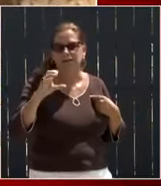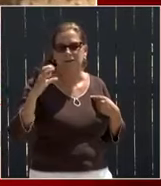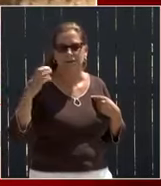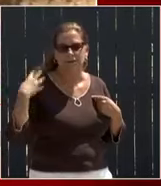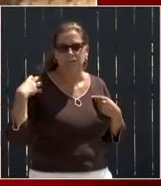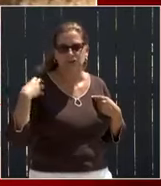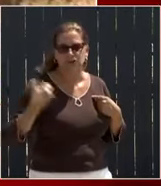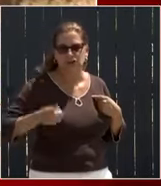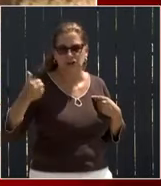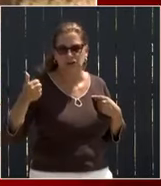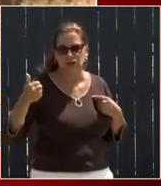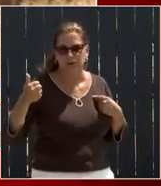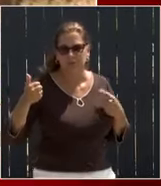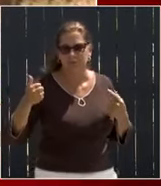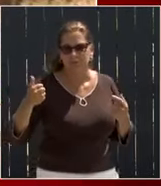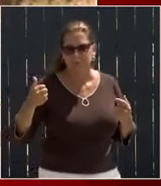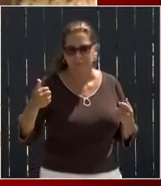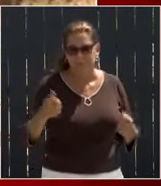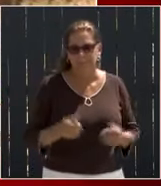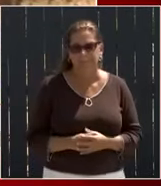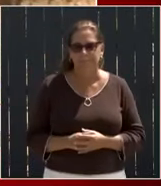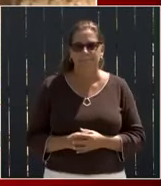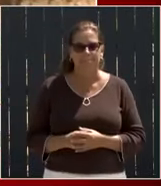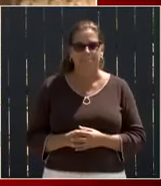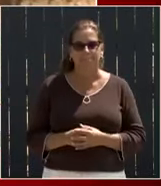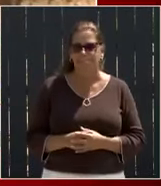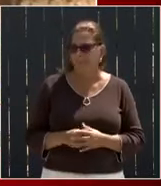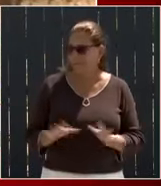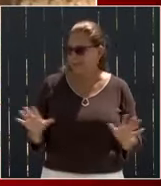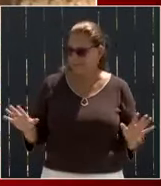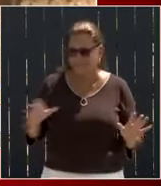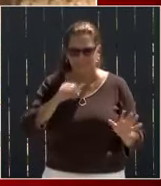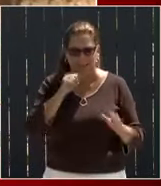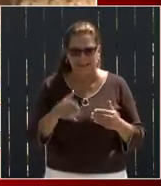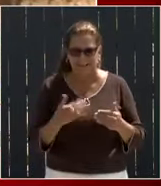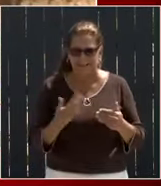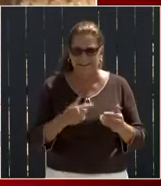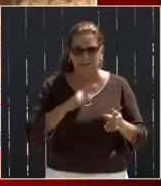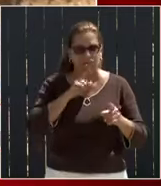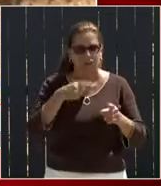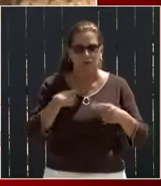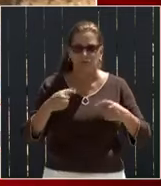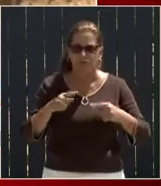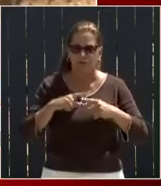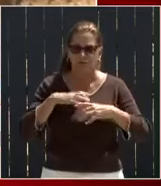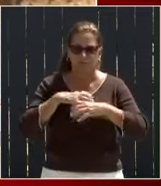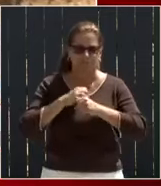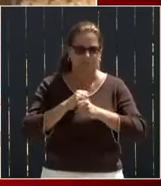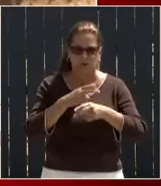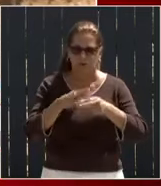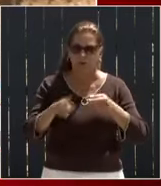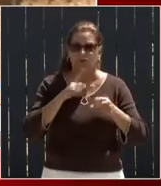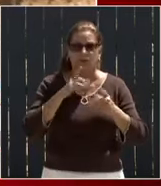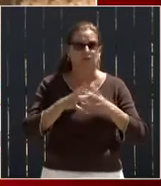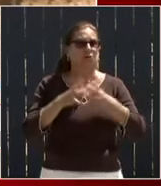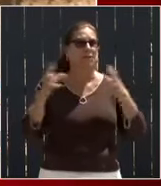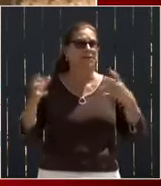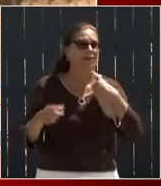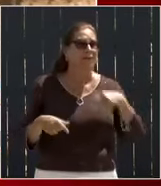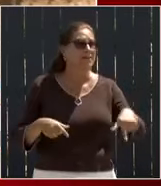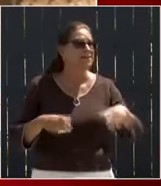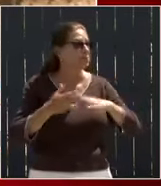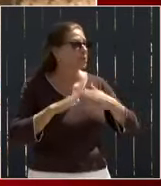the community. Easy, right? I will be as brief as I can. As a community, we have waited a long time for this.